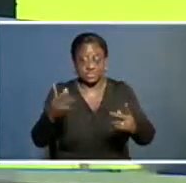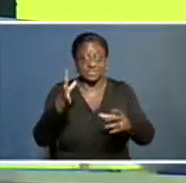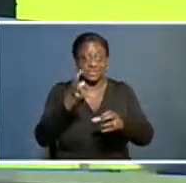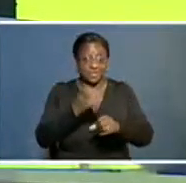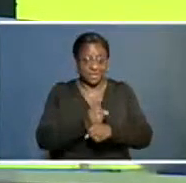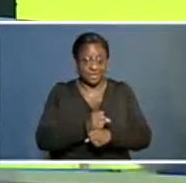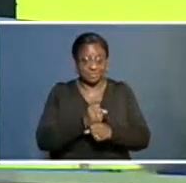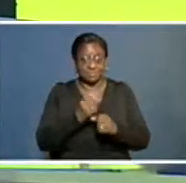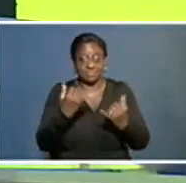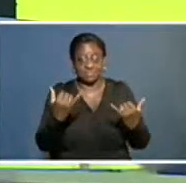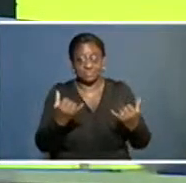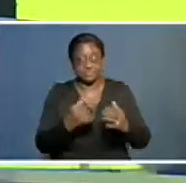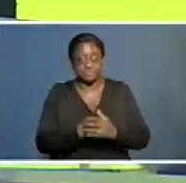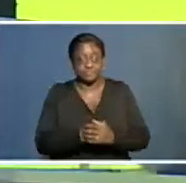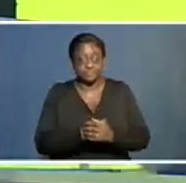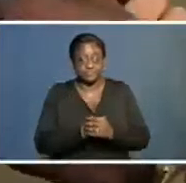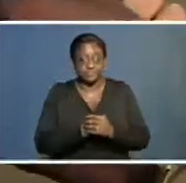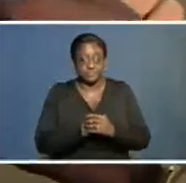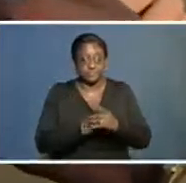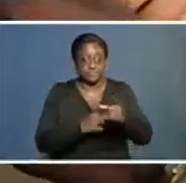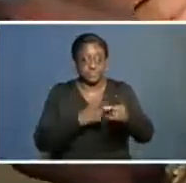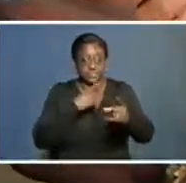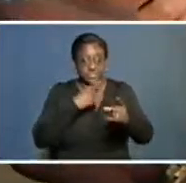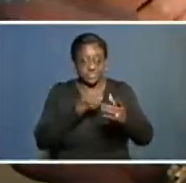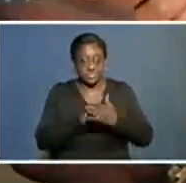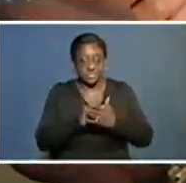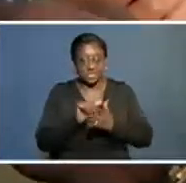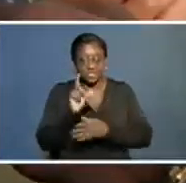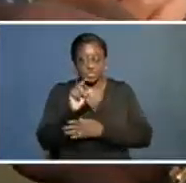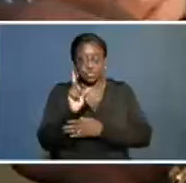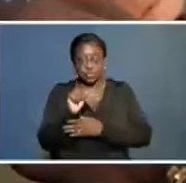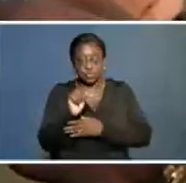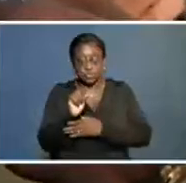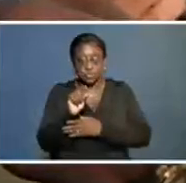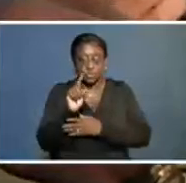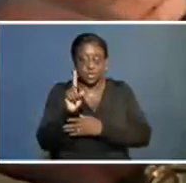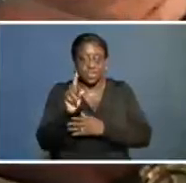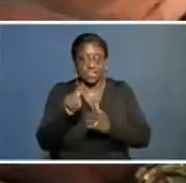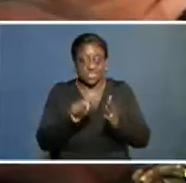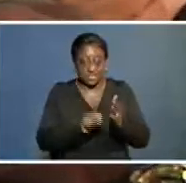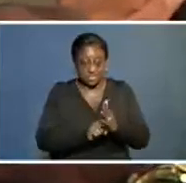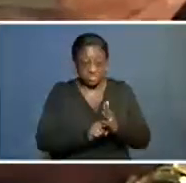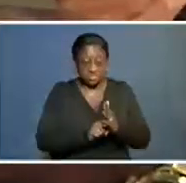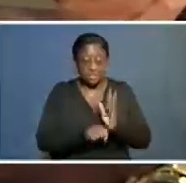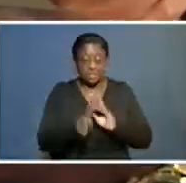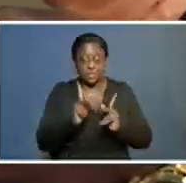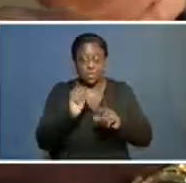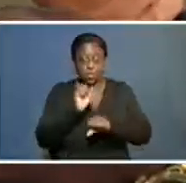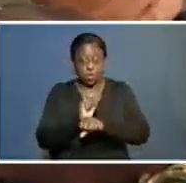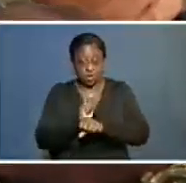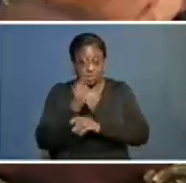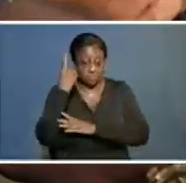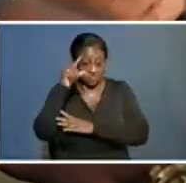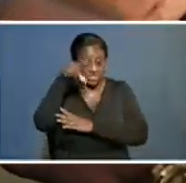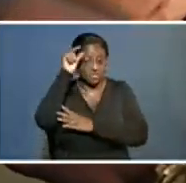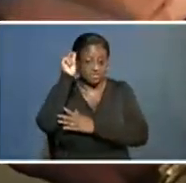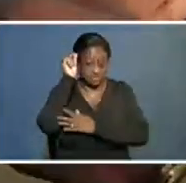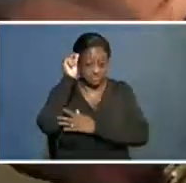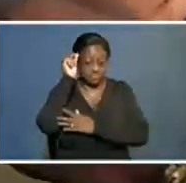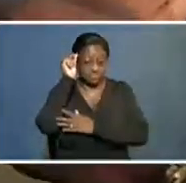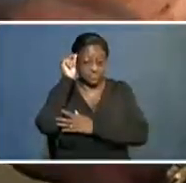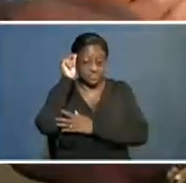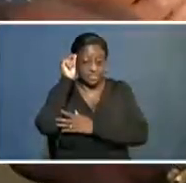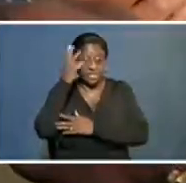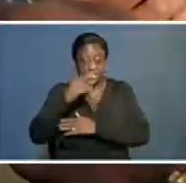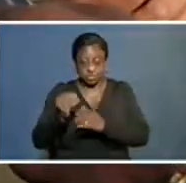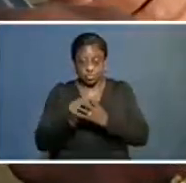reclassifications. There are 21,686 public servants, and of course that's growing.